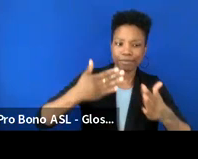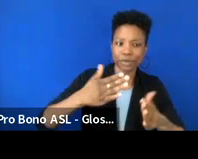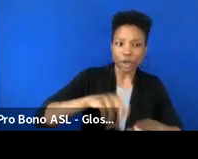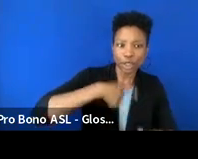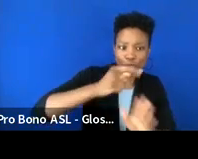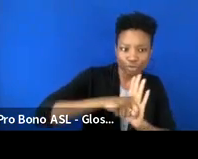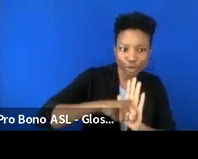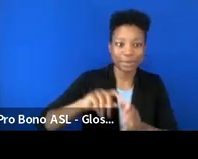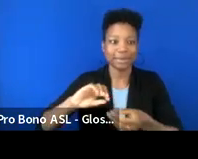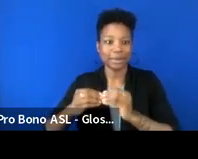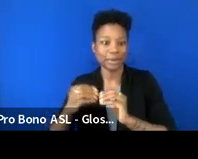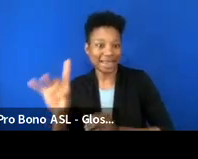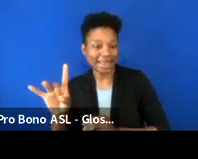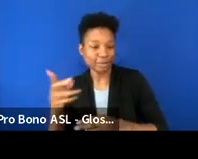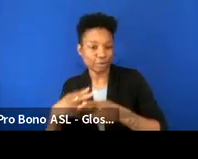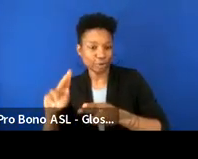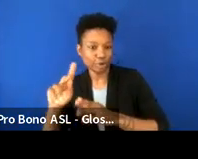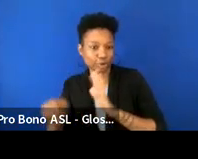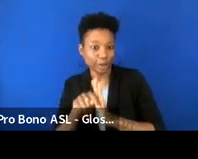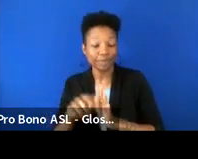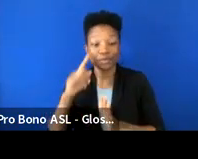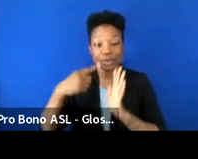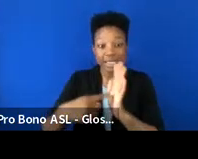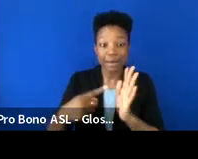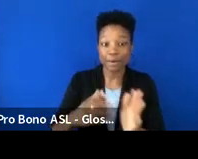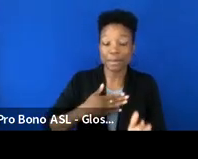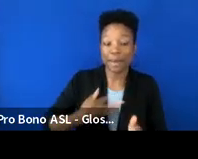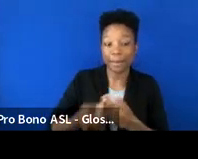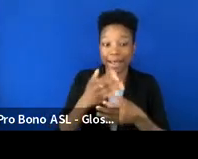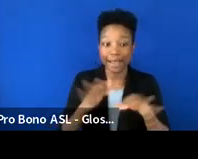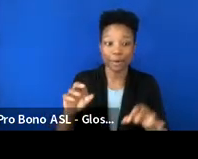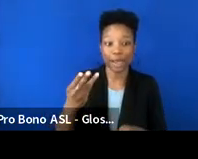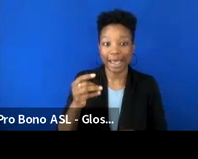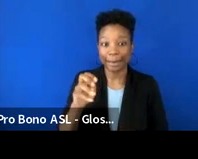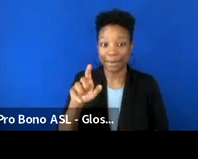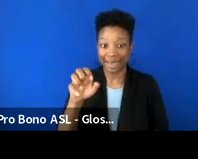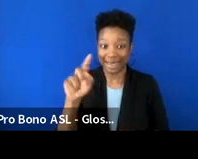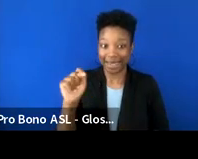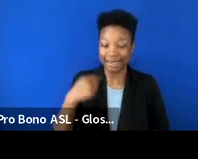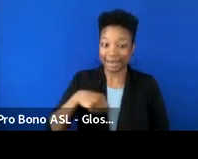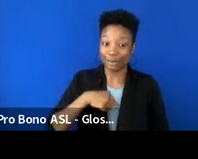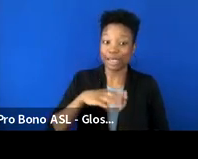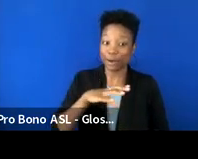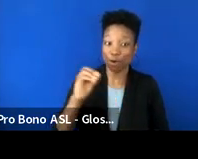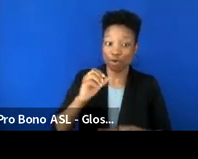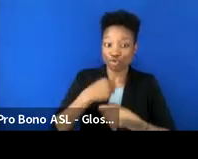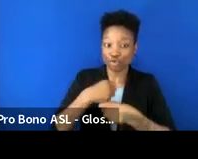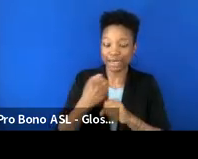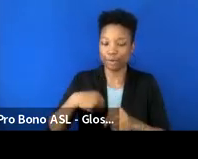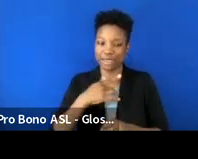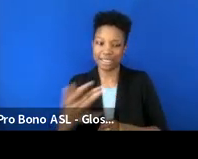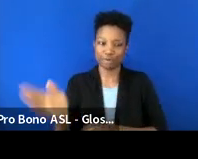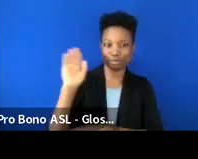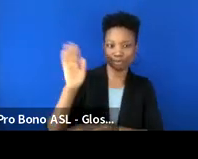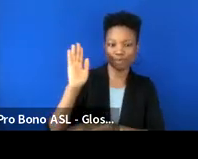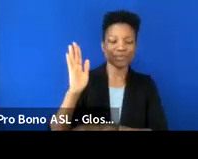example I can give of that, my bilingual Hamlet that I've co-created, when we've presented it, we always have young people of color talk about how they've